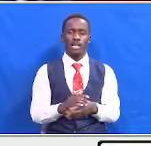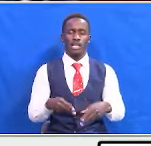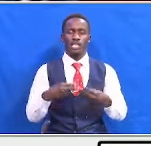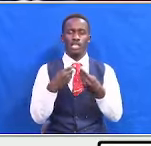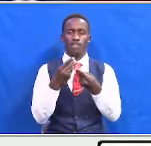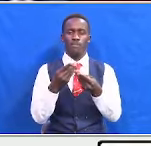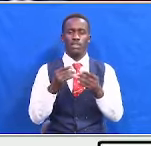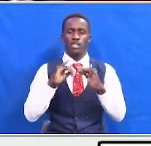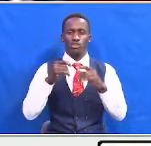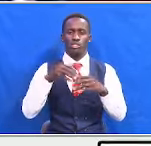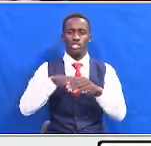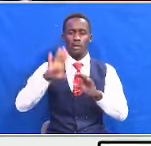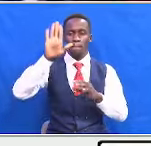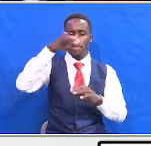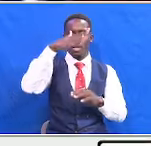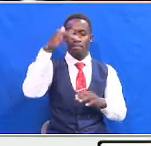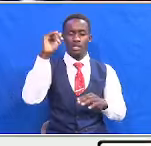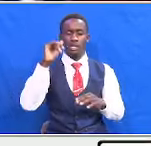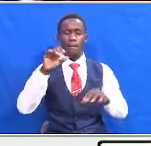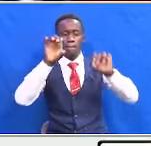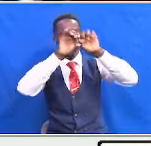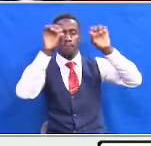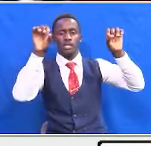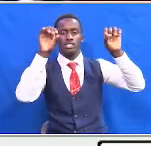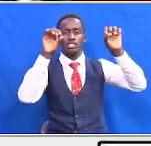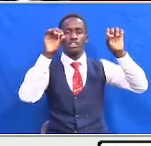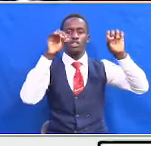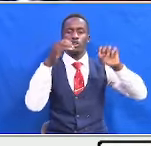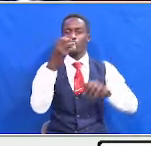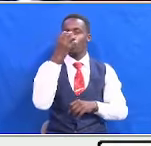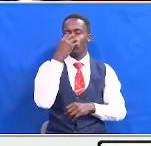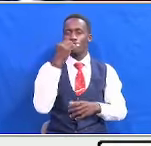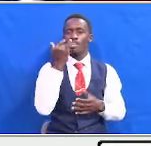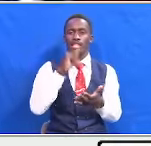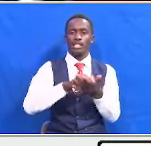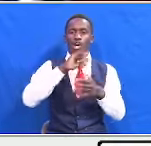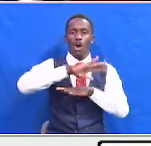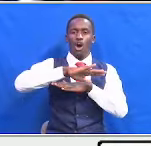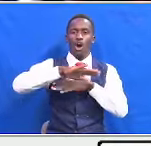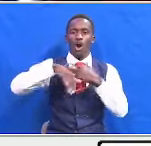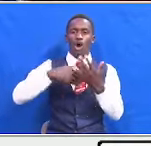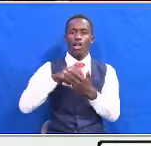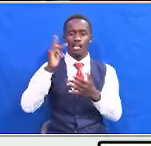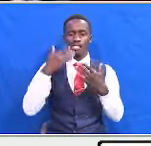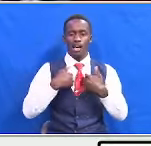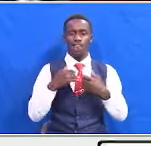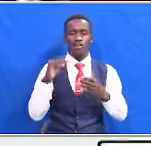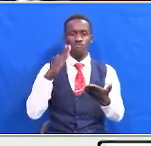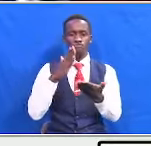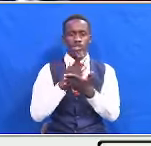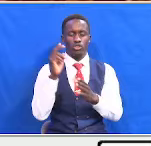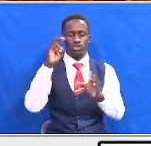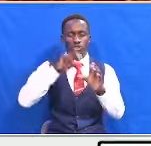katika bunge la kitaifa, Rais Ruto amedai kuwa ni haki ya kila mwananchi kushiriki maandamano ya amani kama